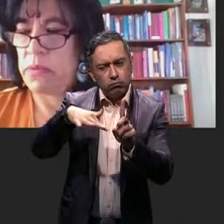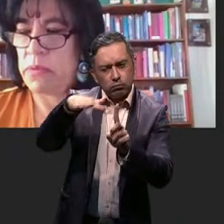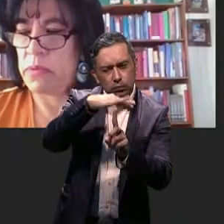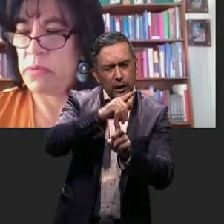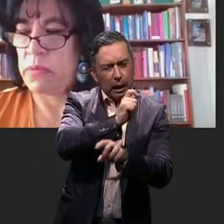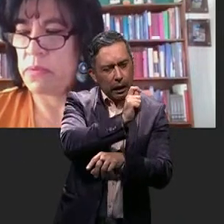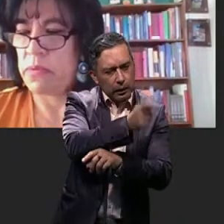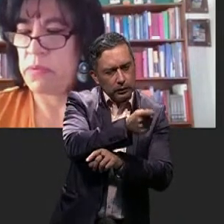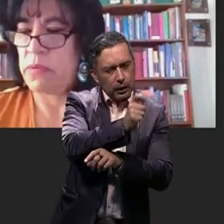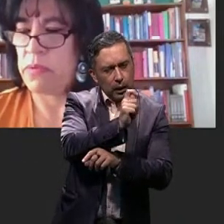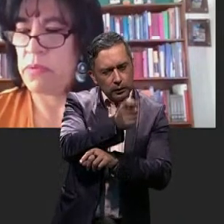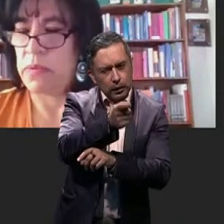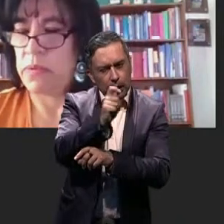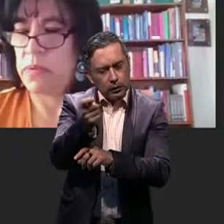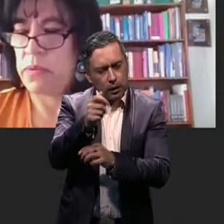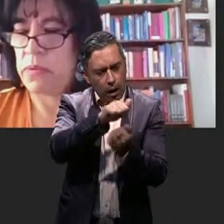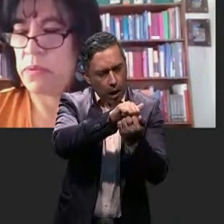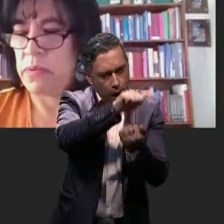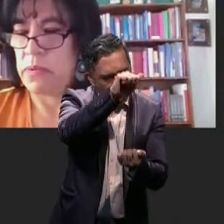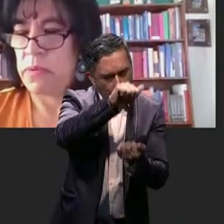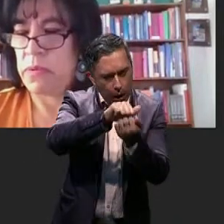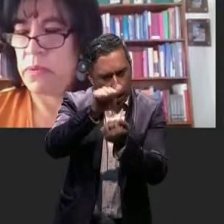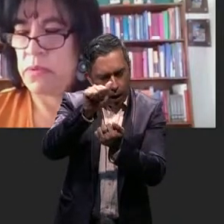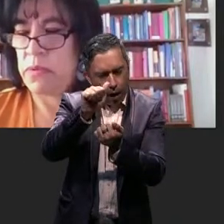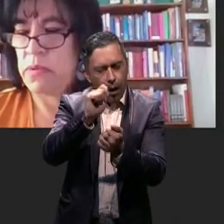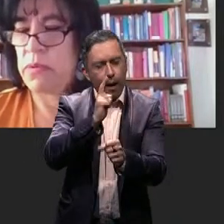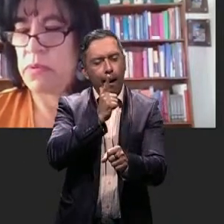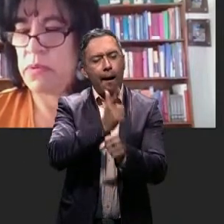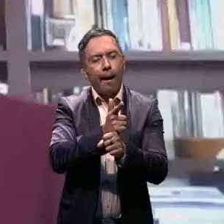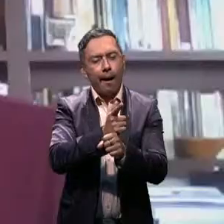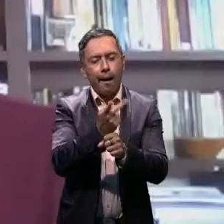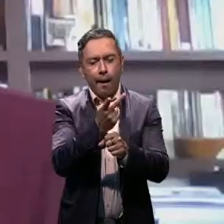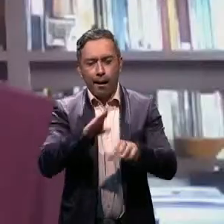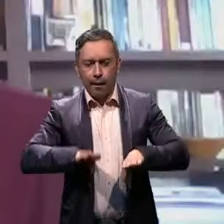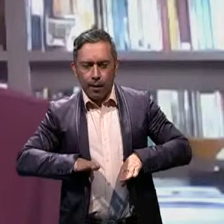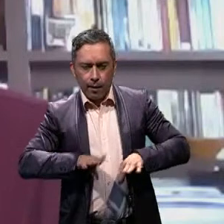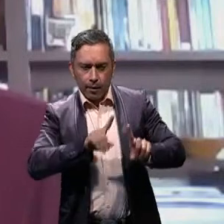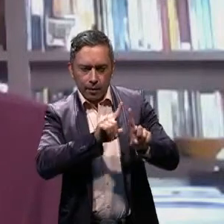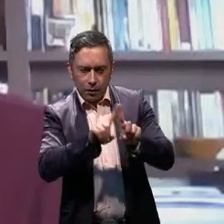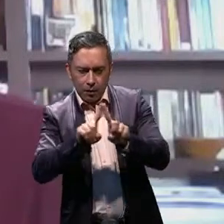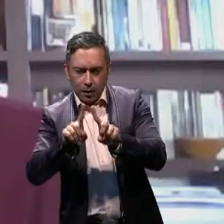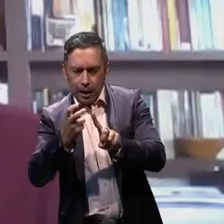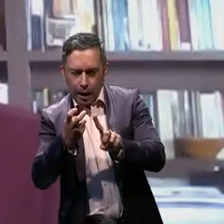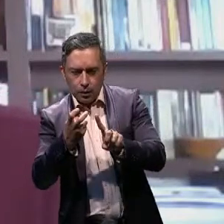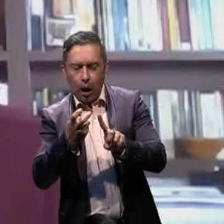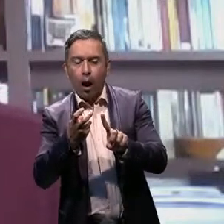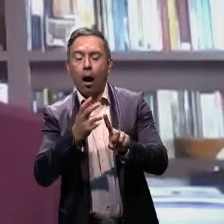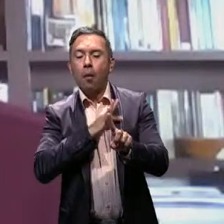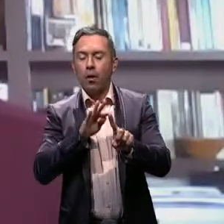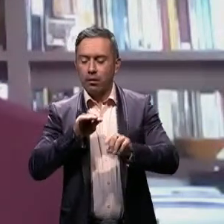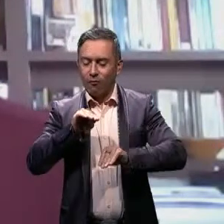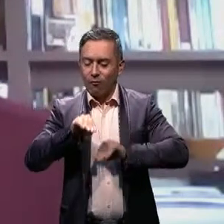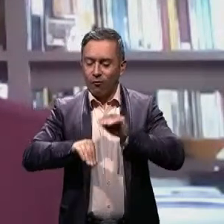these differences to be able to work on substantive equality, because as